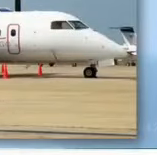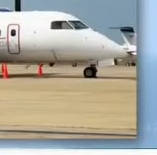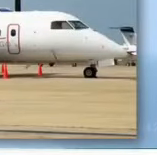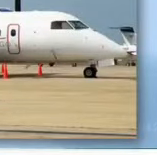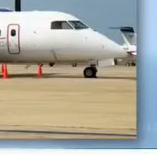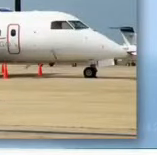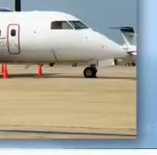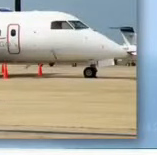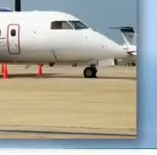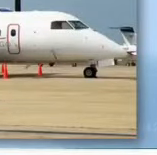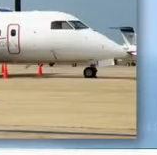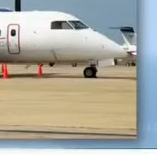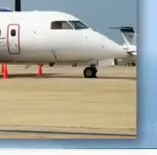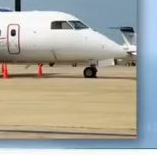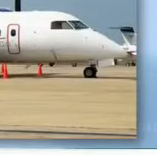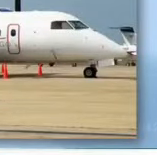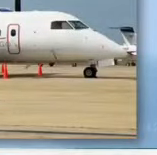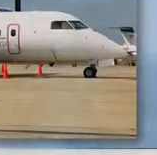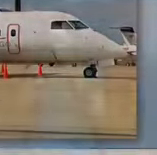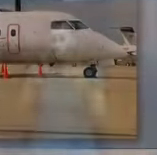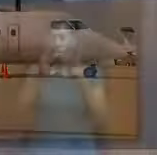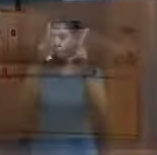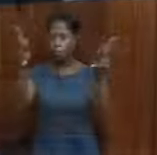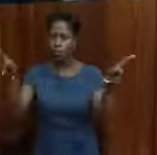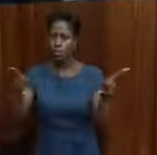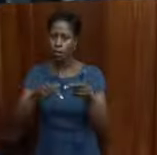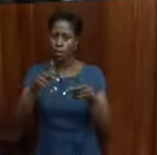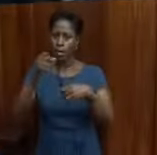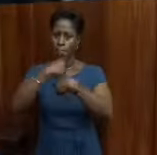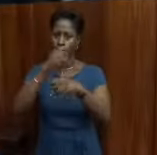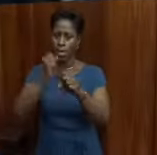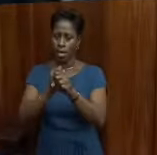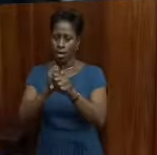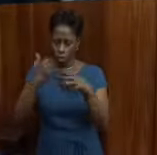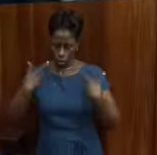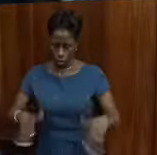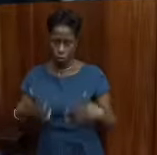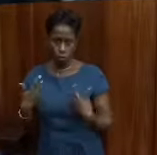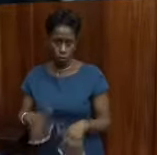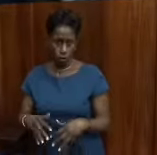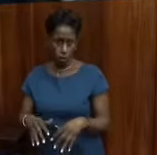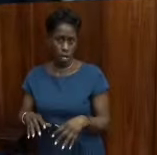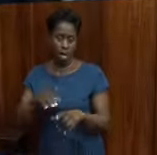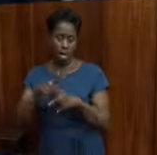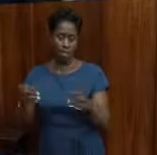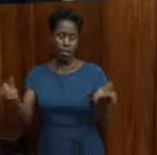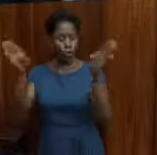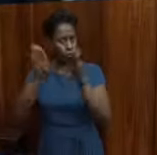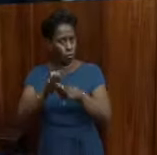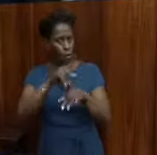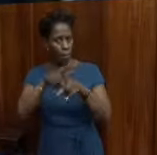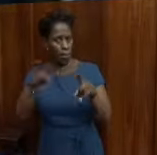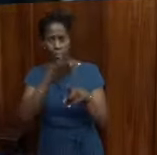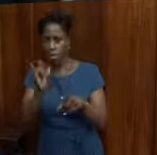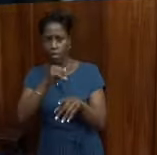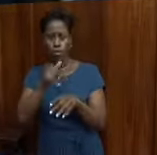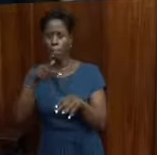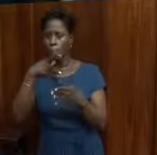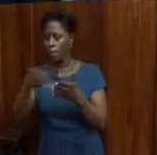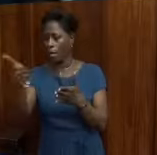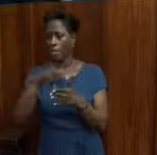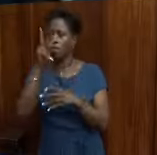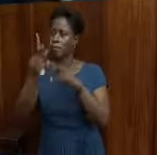manufacturing operation at Busy, left St. Lucia owing workers termination payments. My